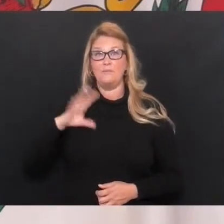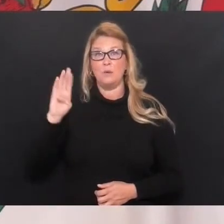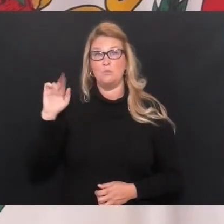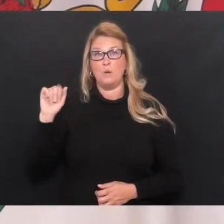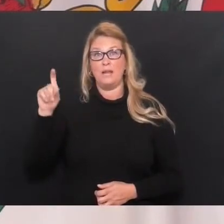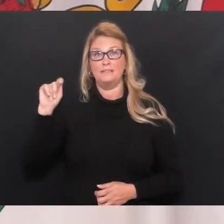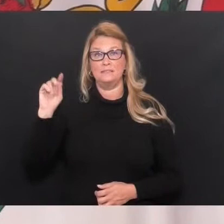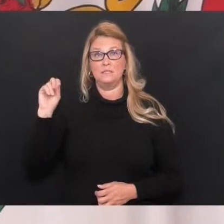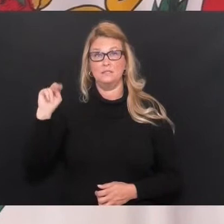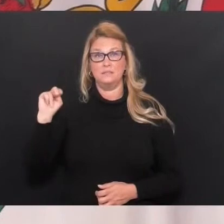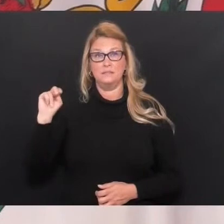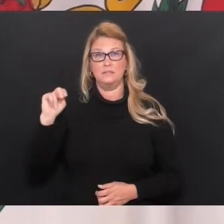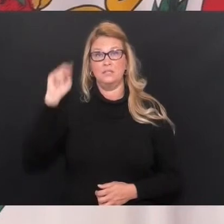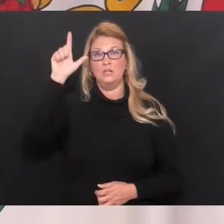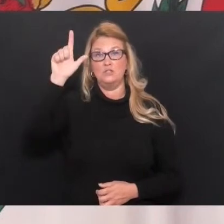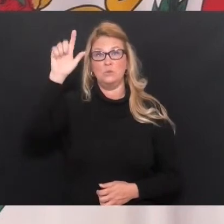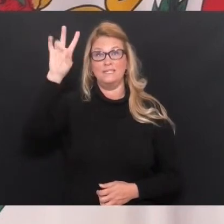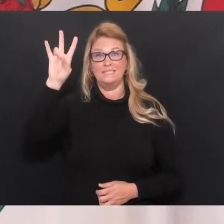Braxton County. Our